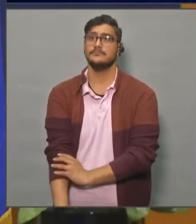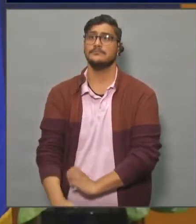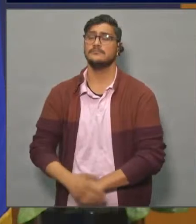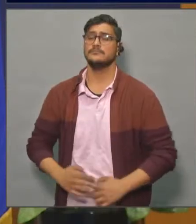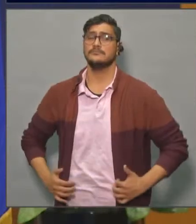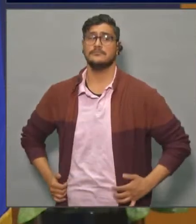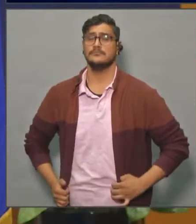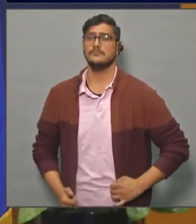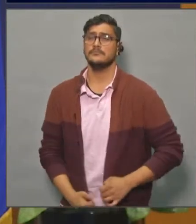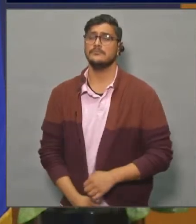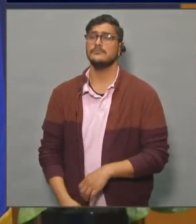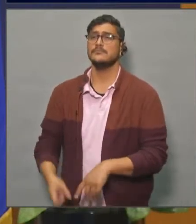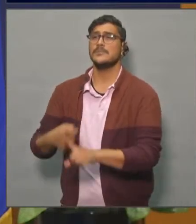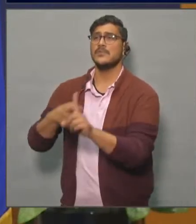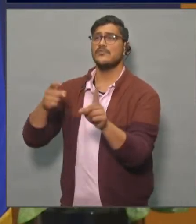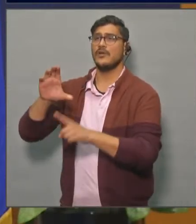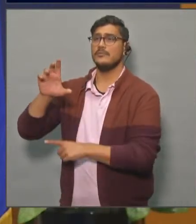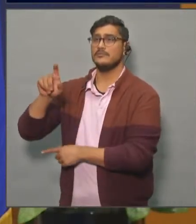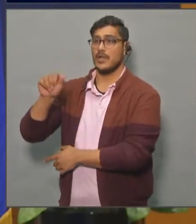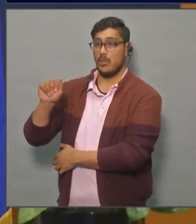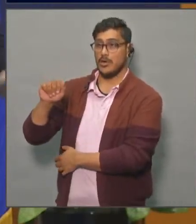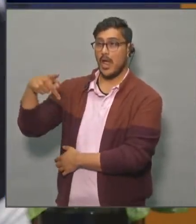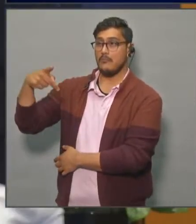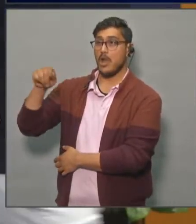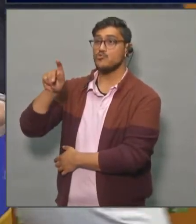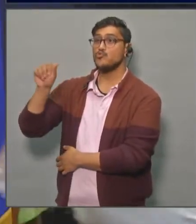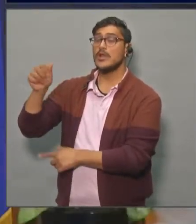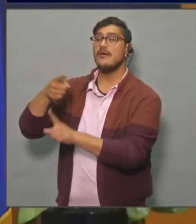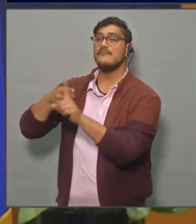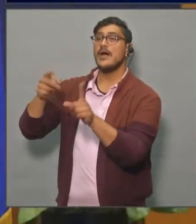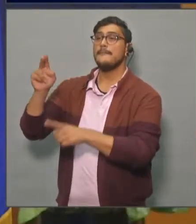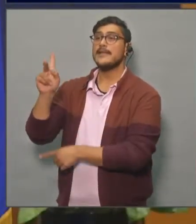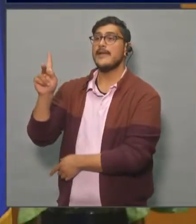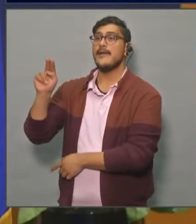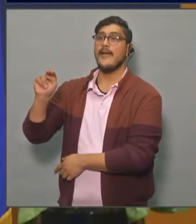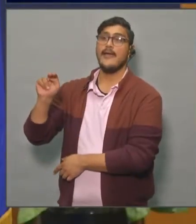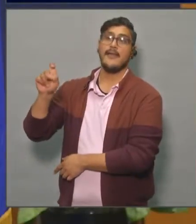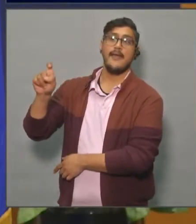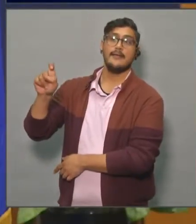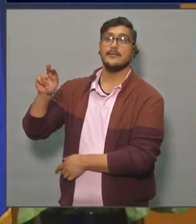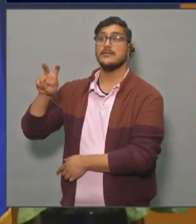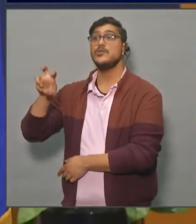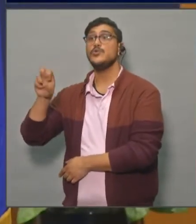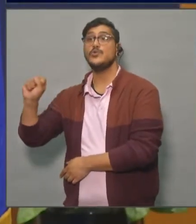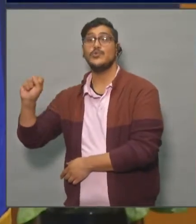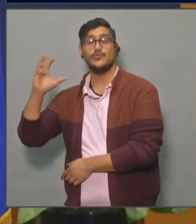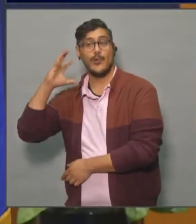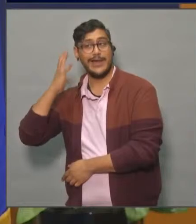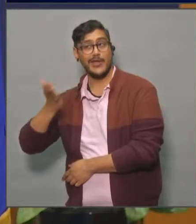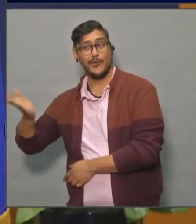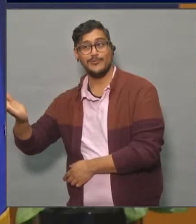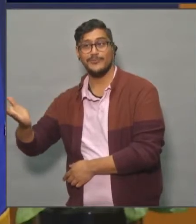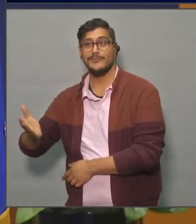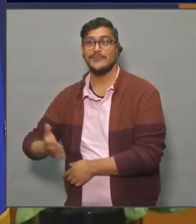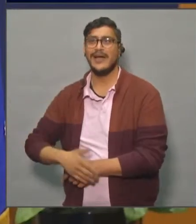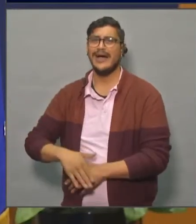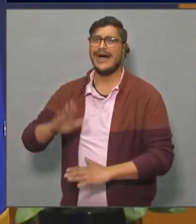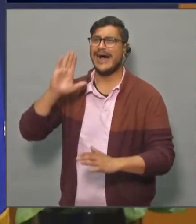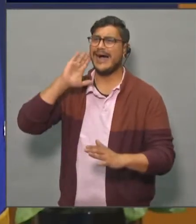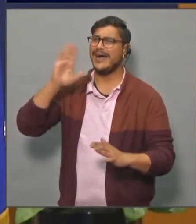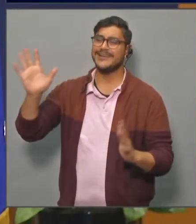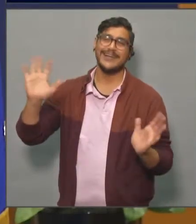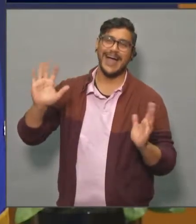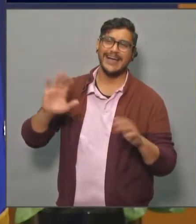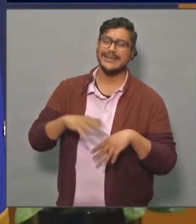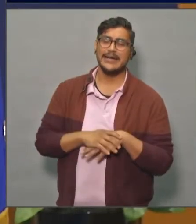Next question comes from the line of Claudia Pascude with KNX News Radio. Please go ahead. Hi, Claudia. Hi, I honestly can't.